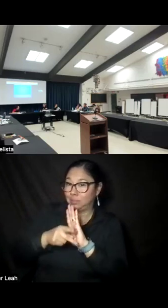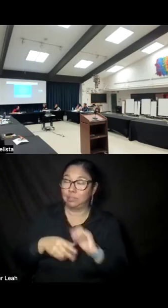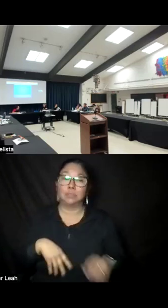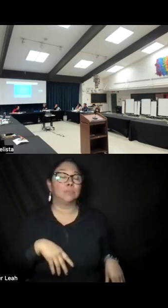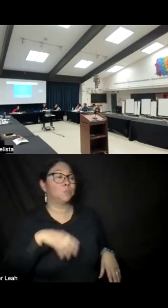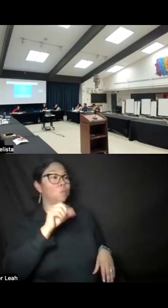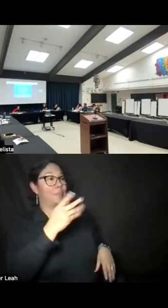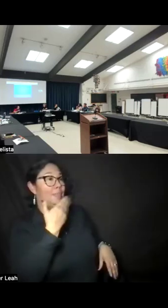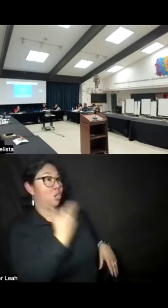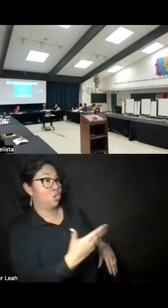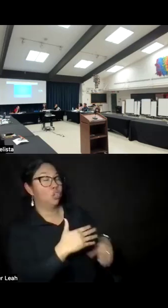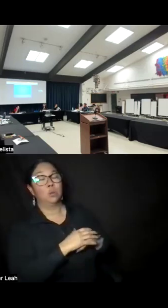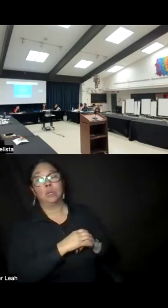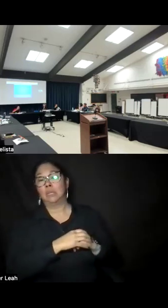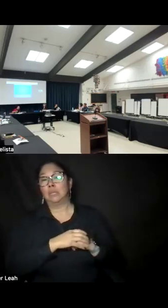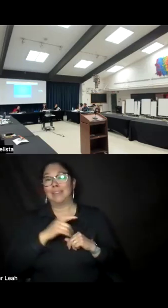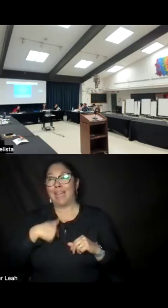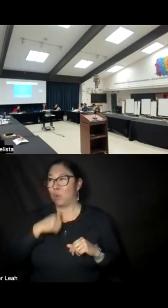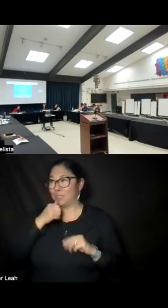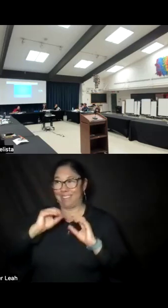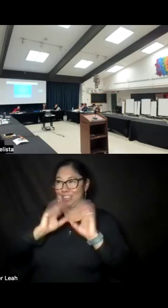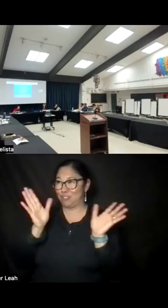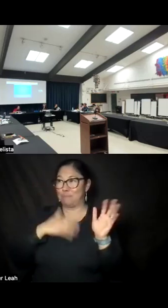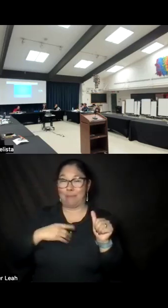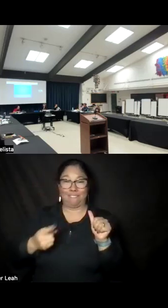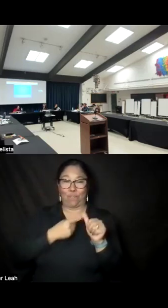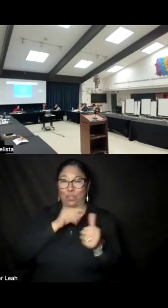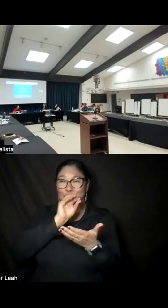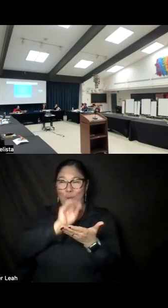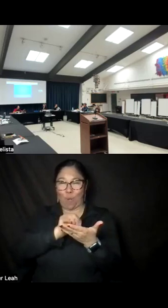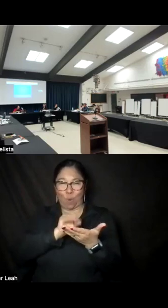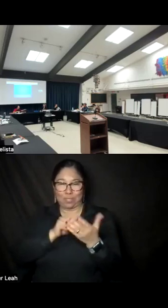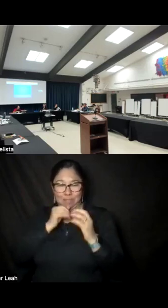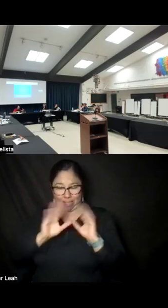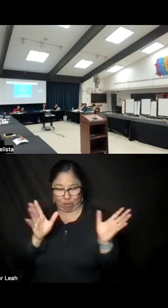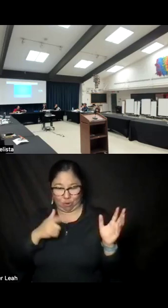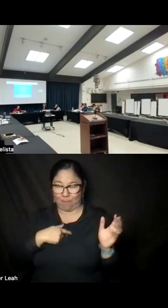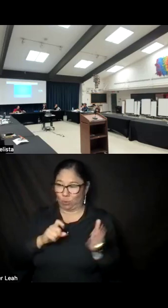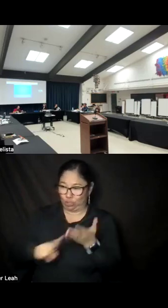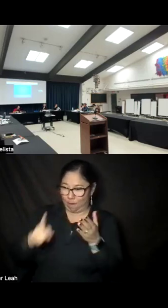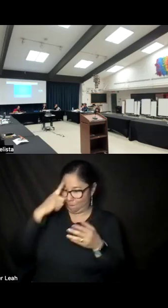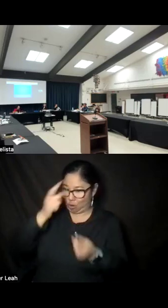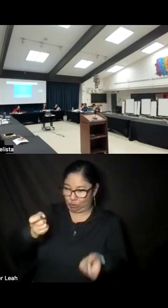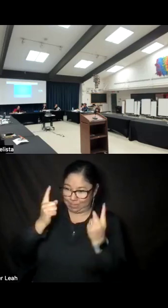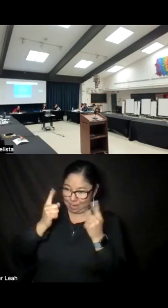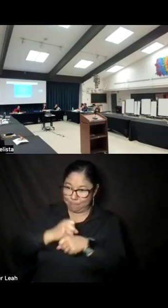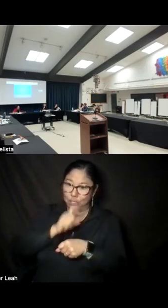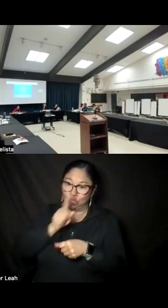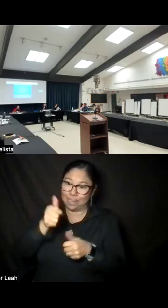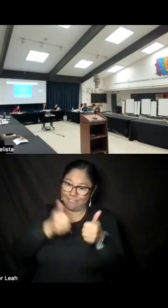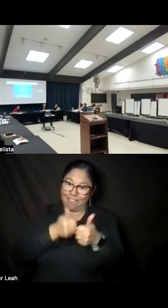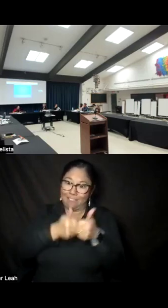Okay, thank you. As I was unclear, my original notes, knowing that I had to check for understanding after every